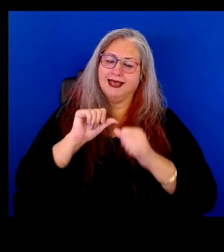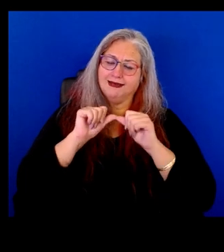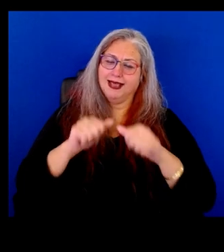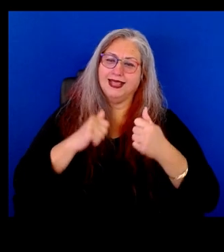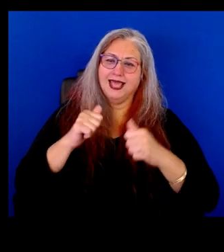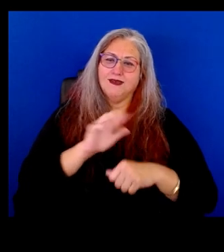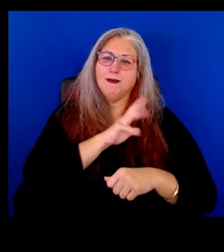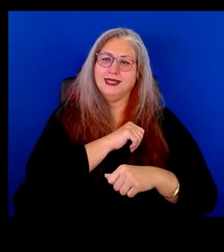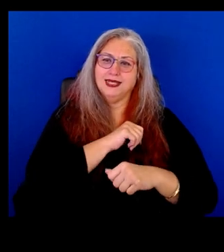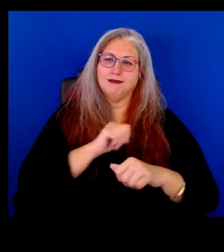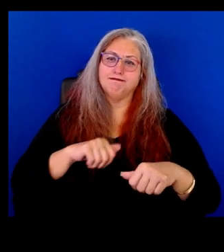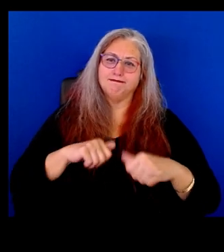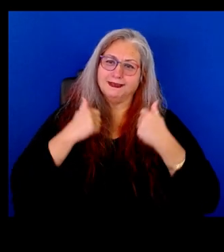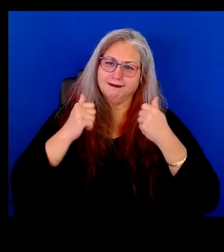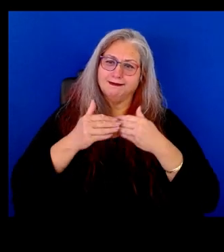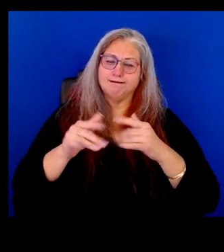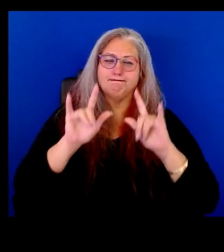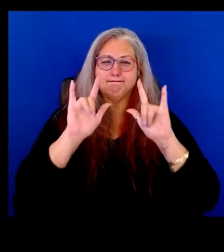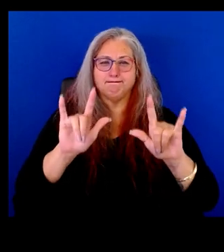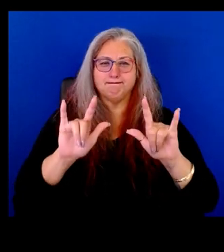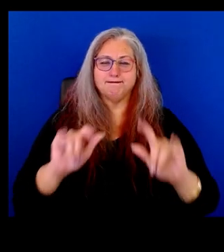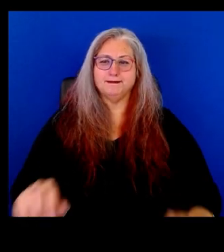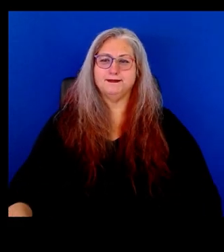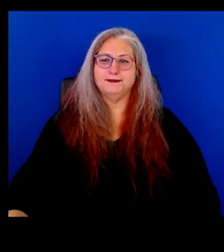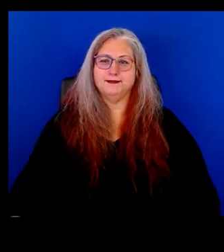Palestina Libre. We love you.